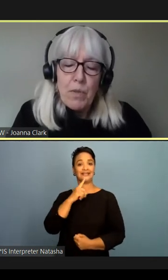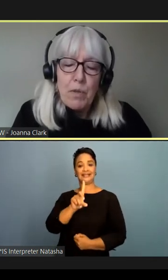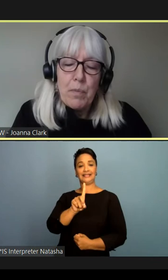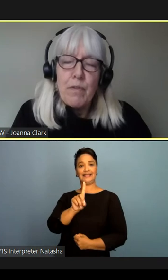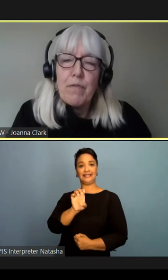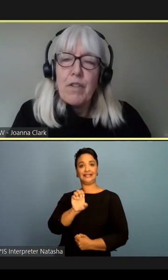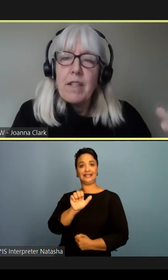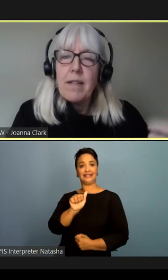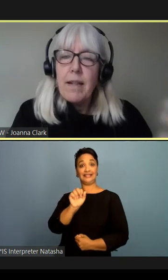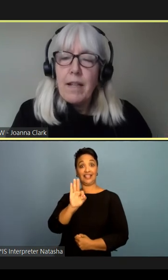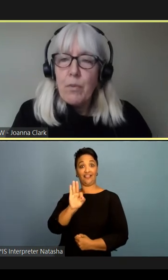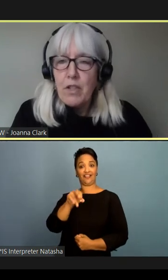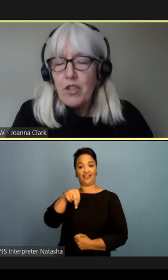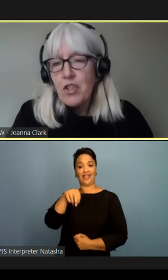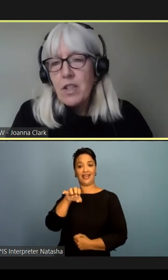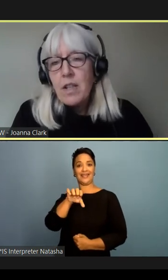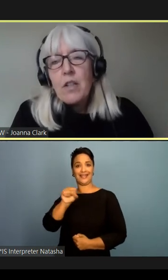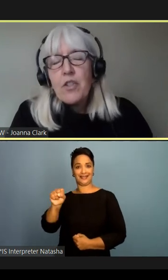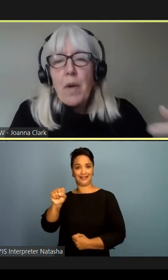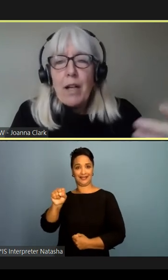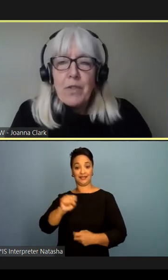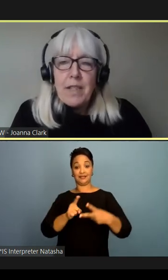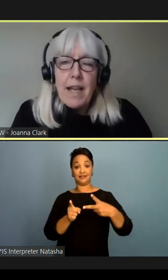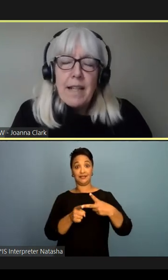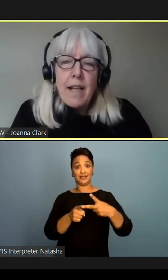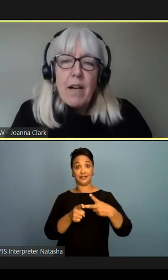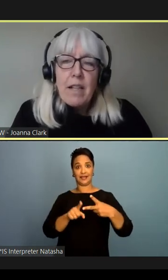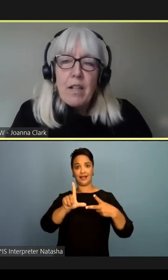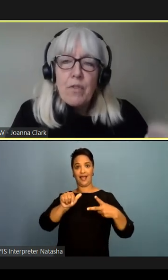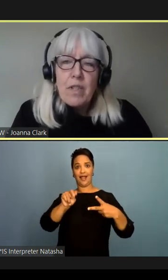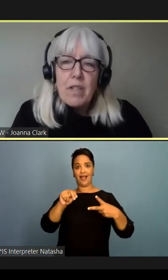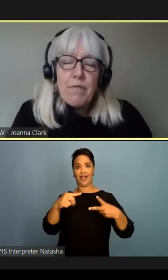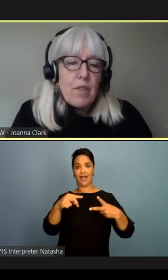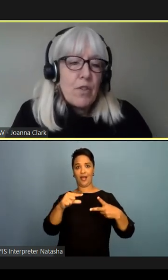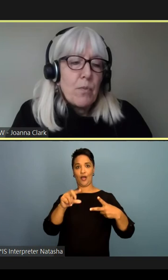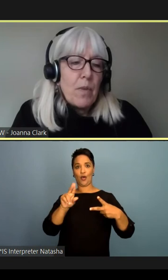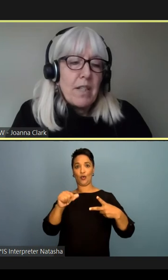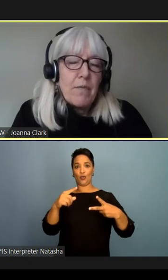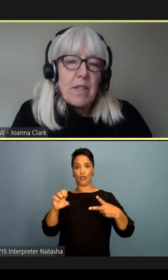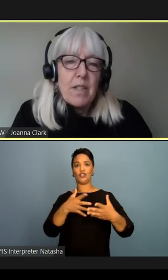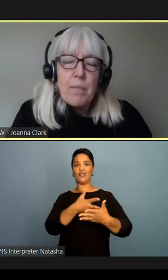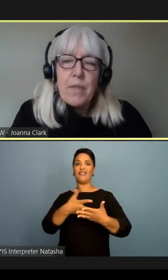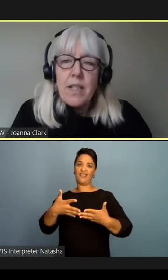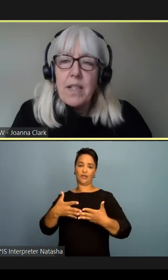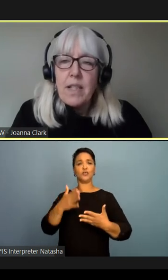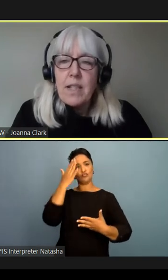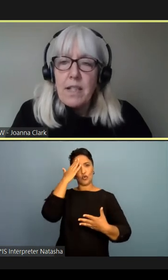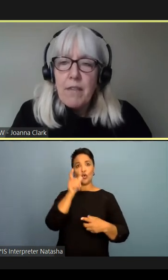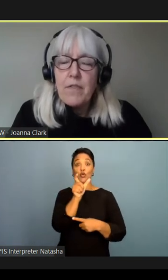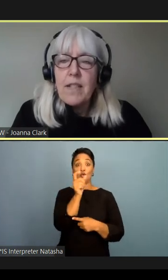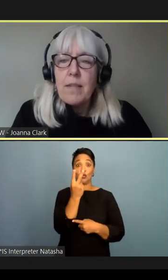be referring to language throughout the day. Now, I know there are different ways of